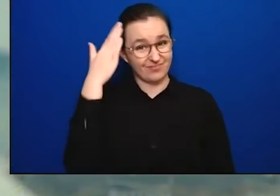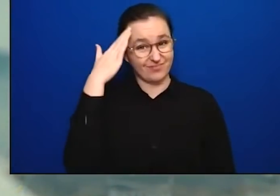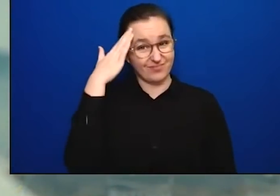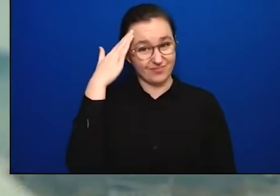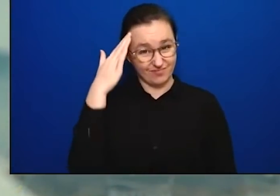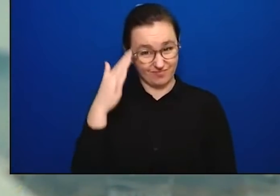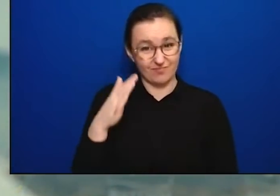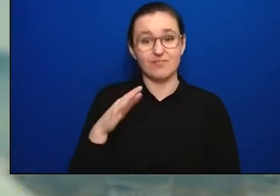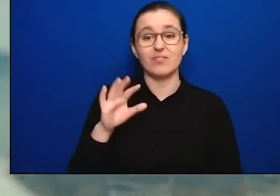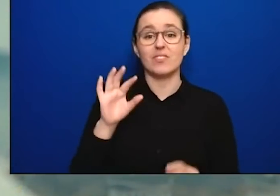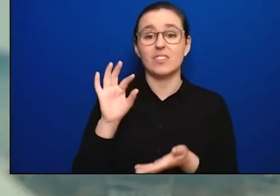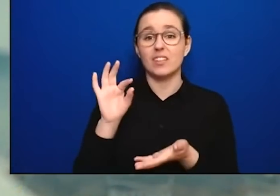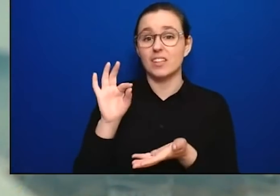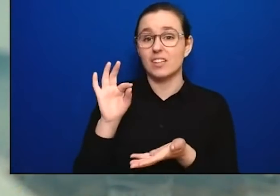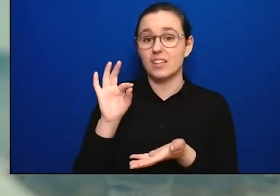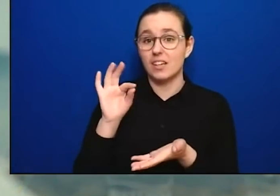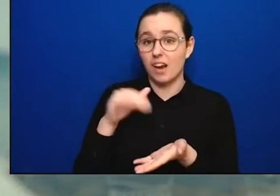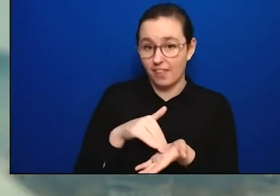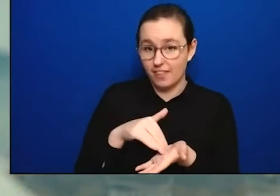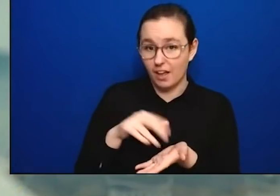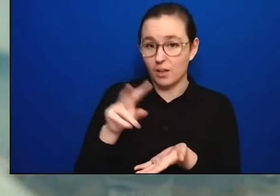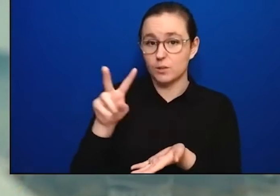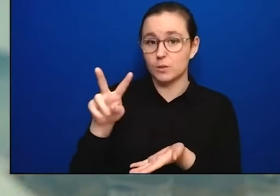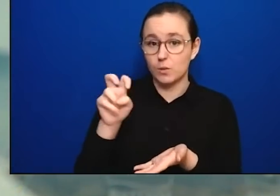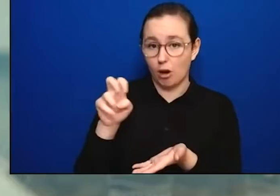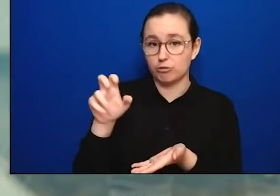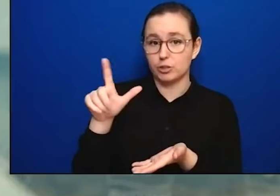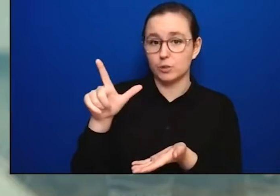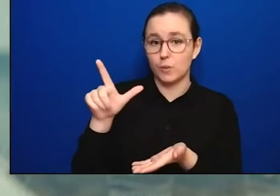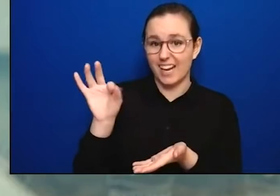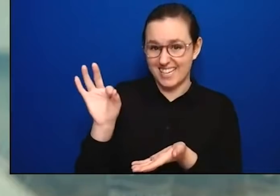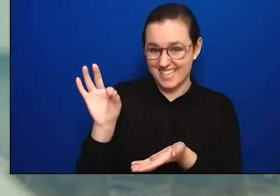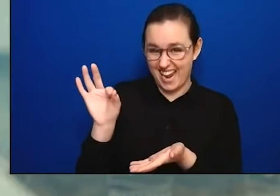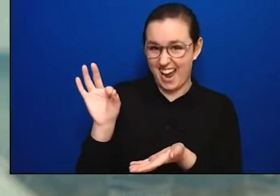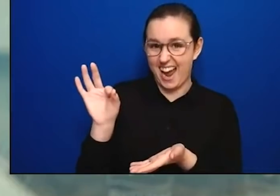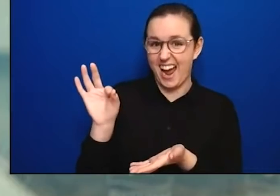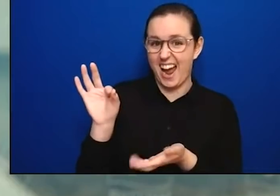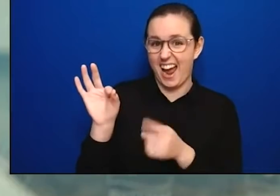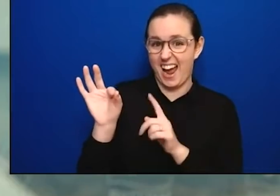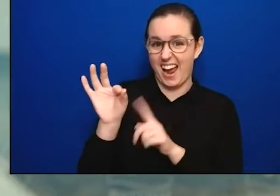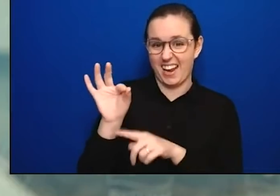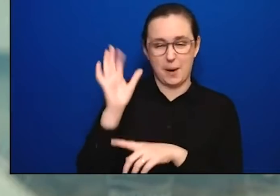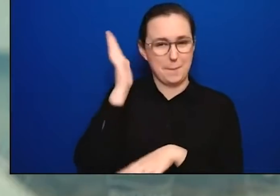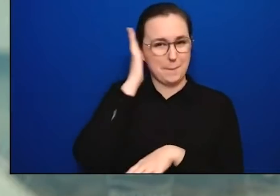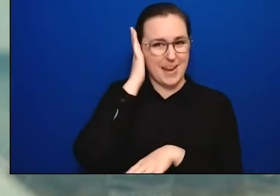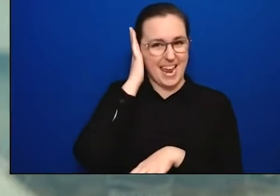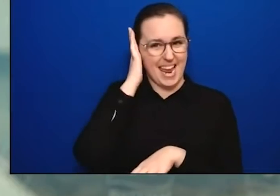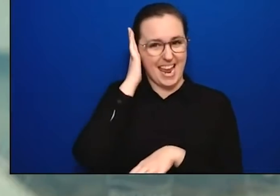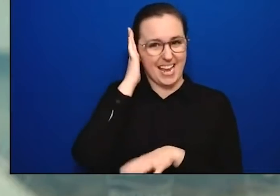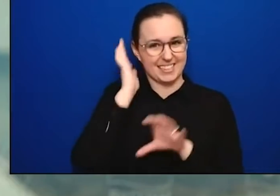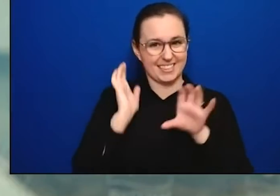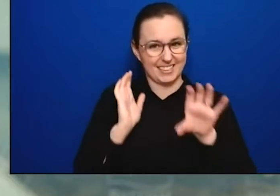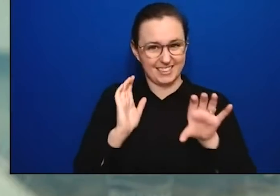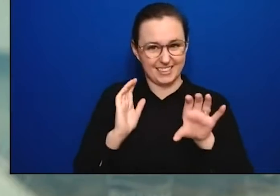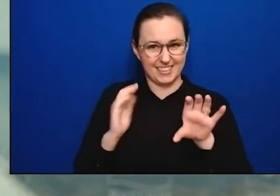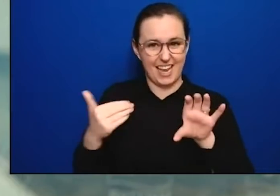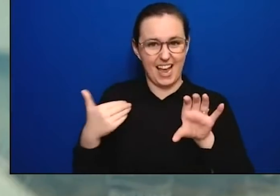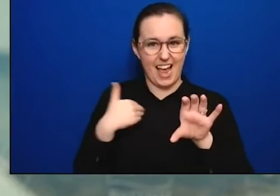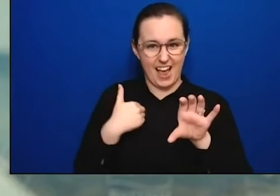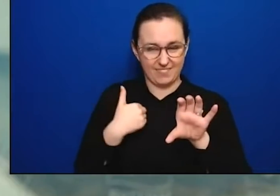Next, Binder, we have, as you know, 9,229 base acute care beds. We